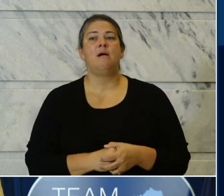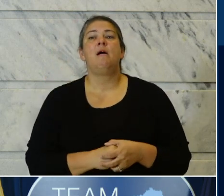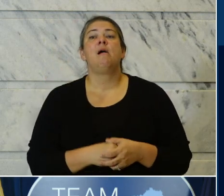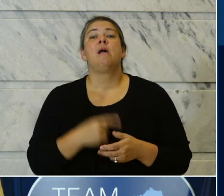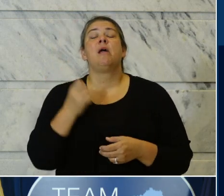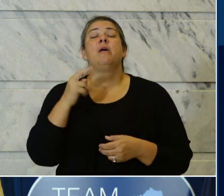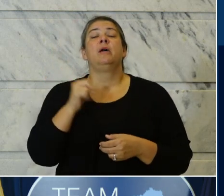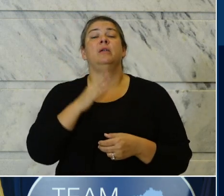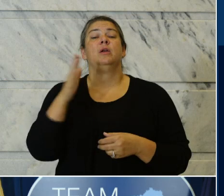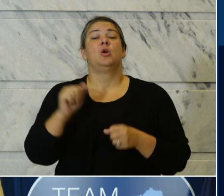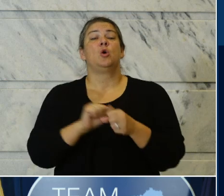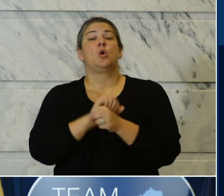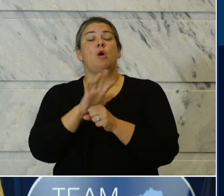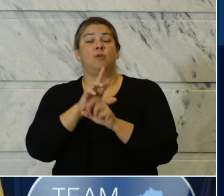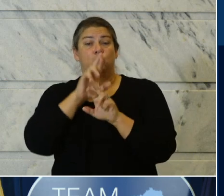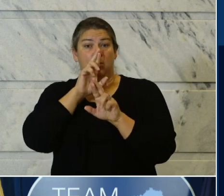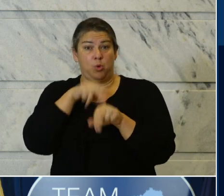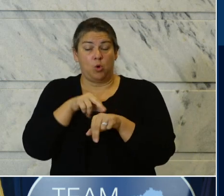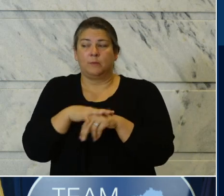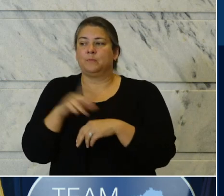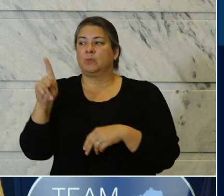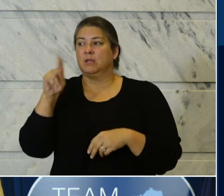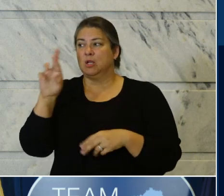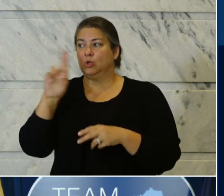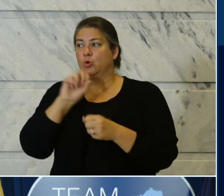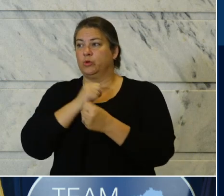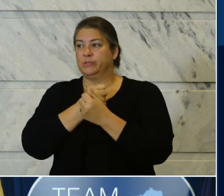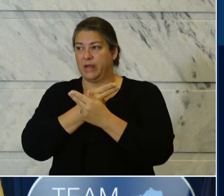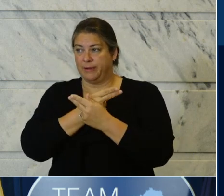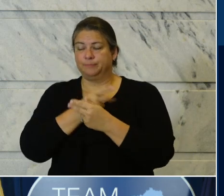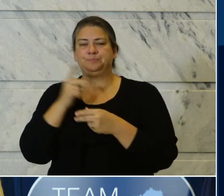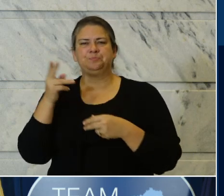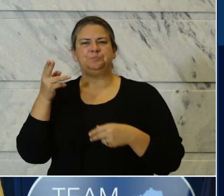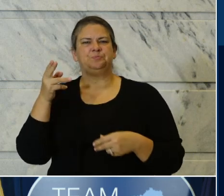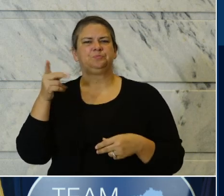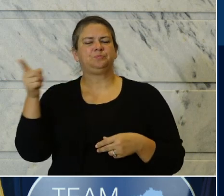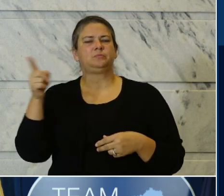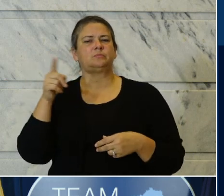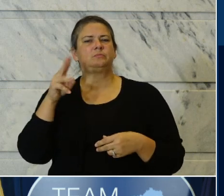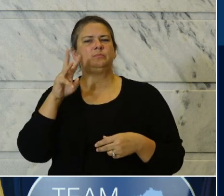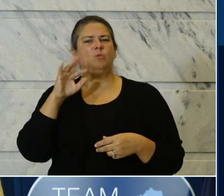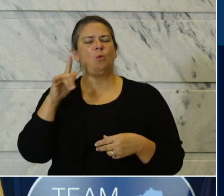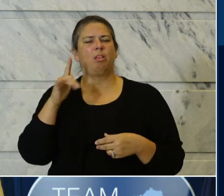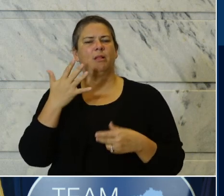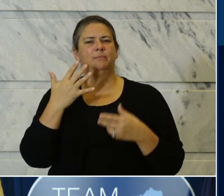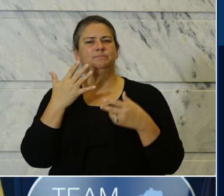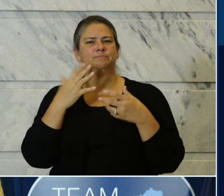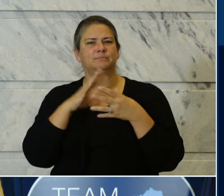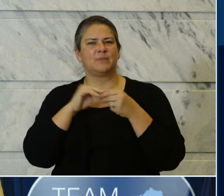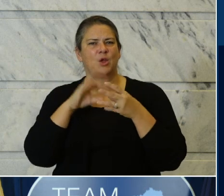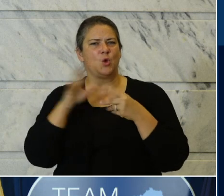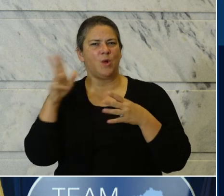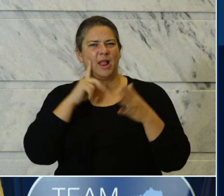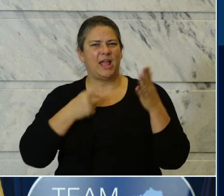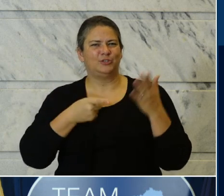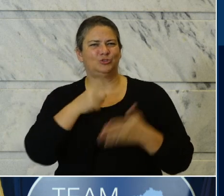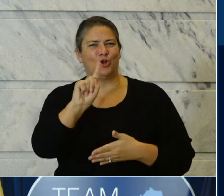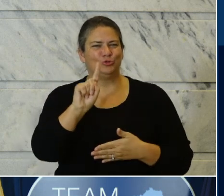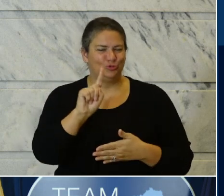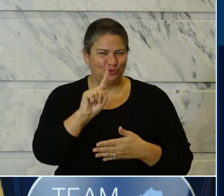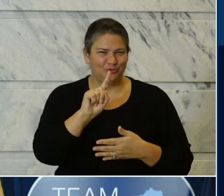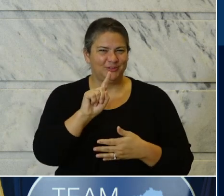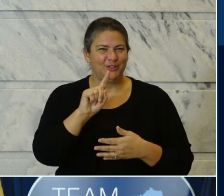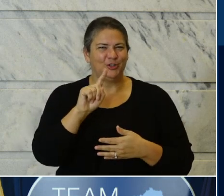the COVID report. Dr. Stack will once again insult Germany and Canada and New